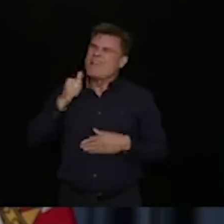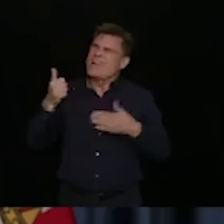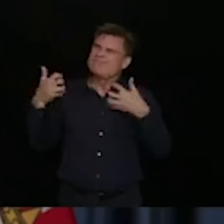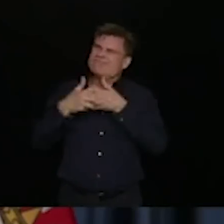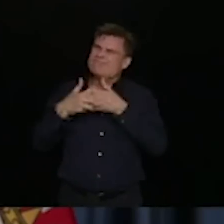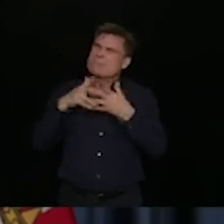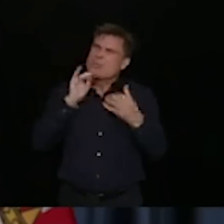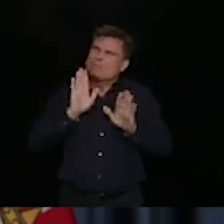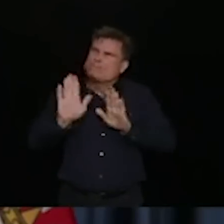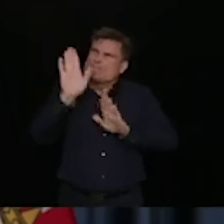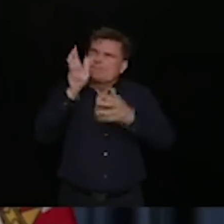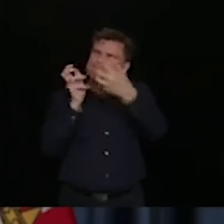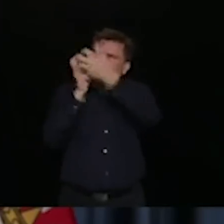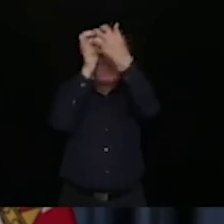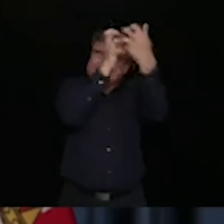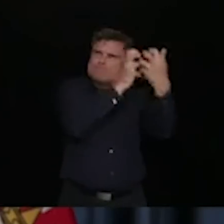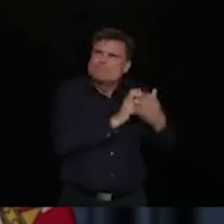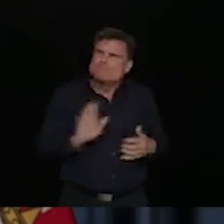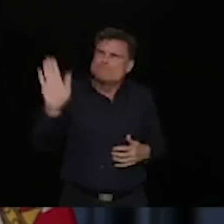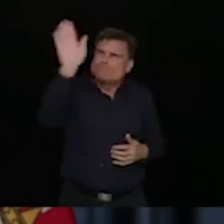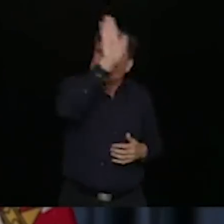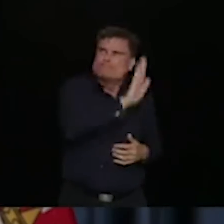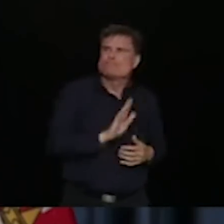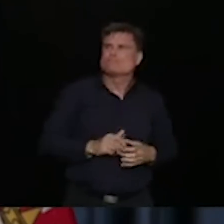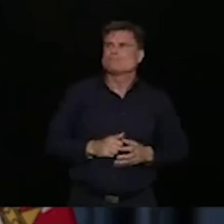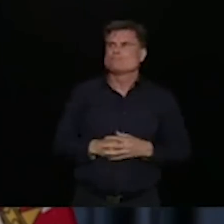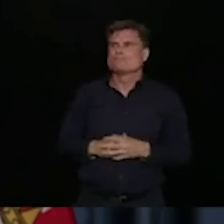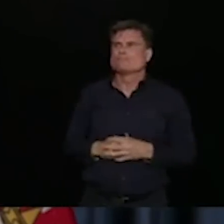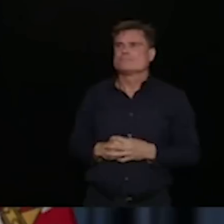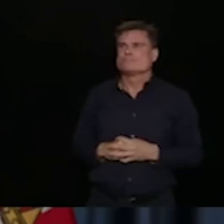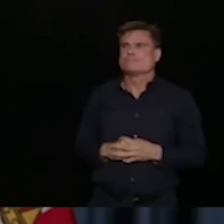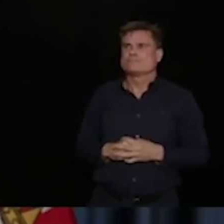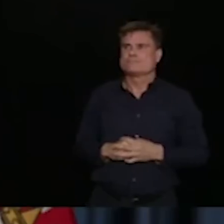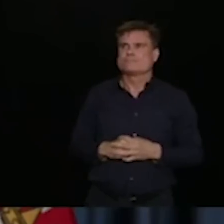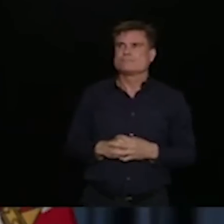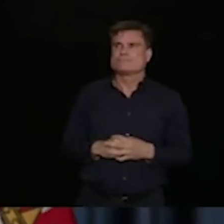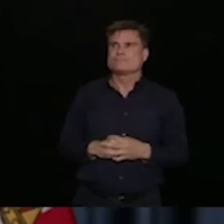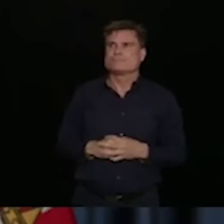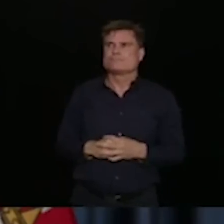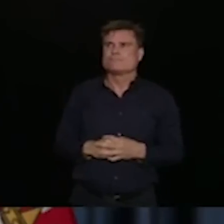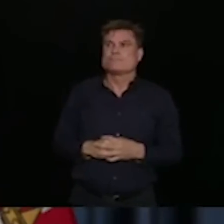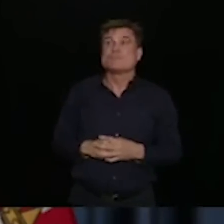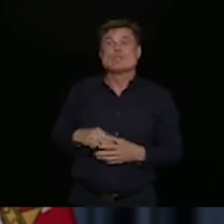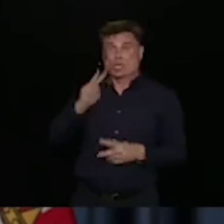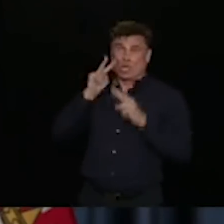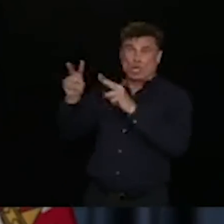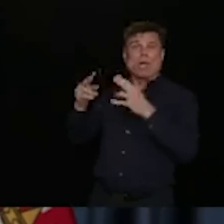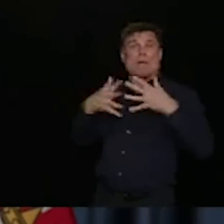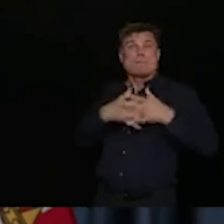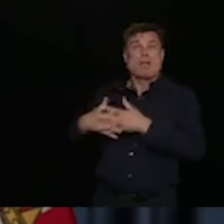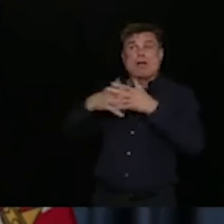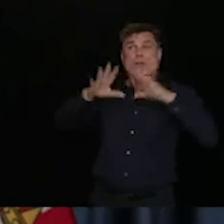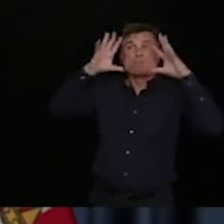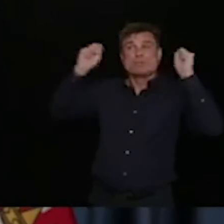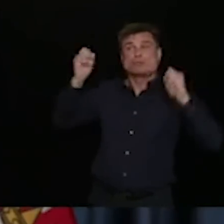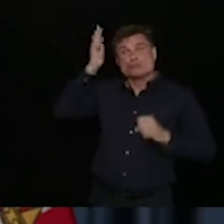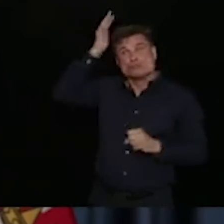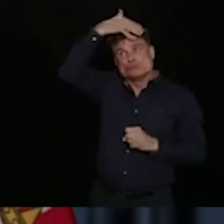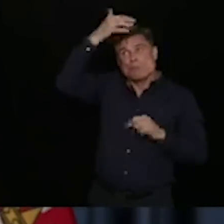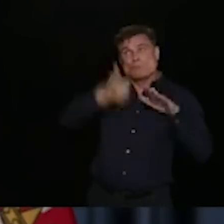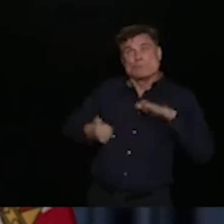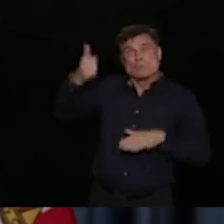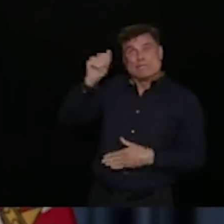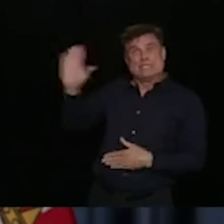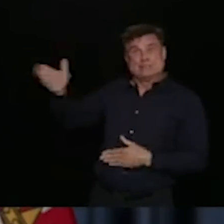about his fount of wisdom and knowledge on what's best for public education in the United States. And I say I